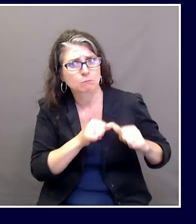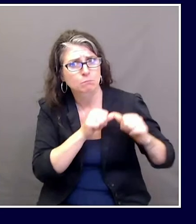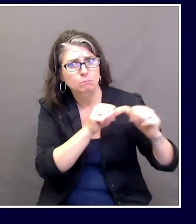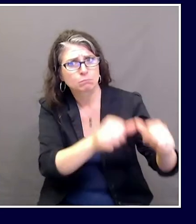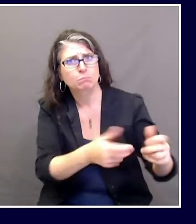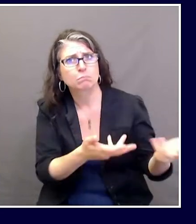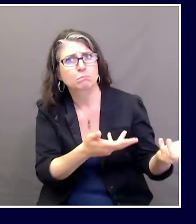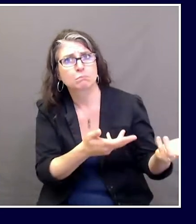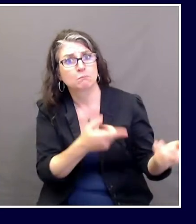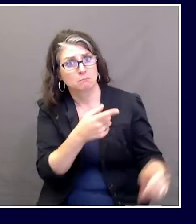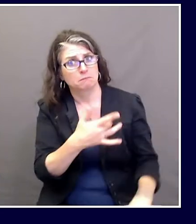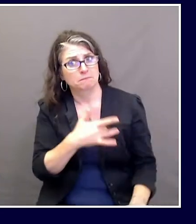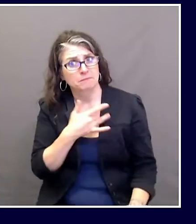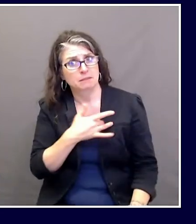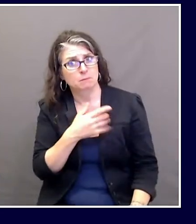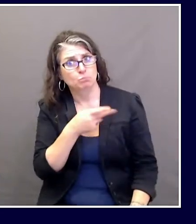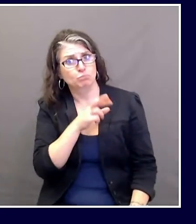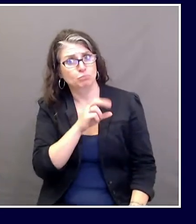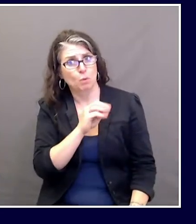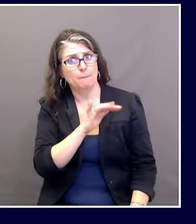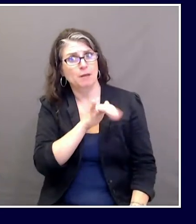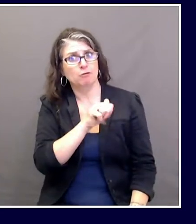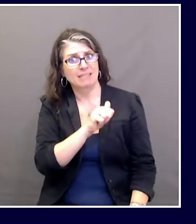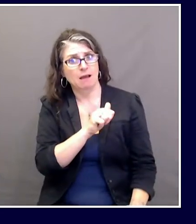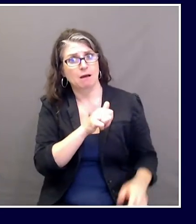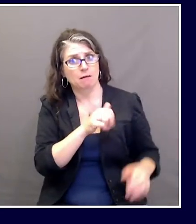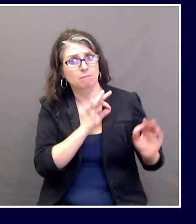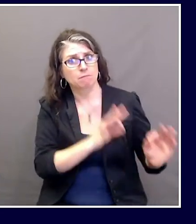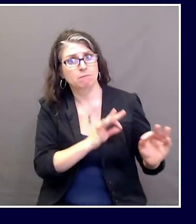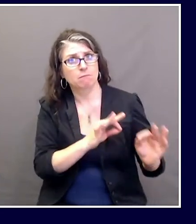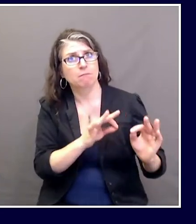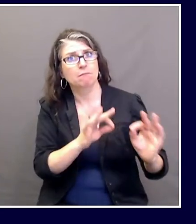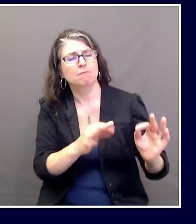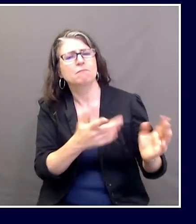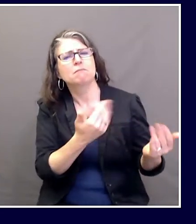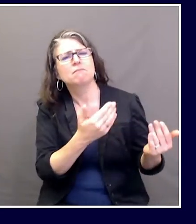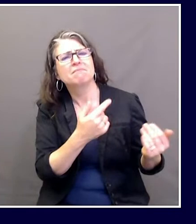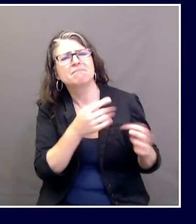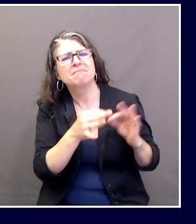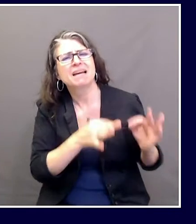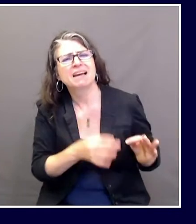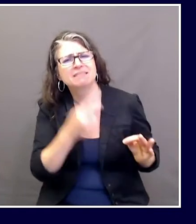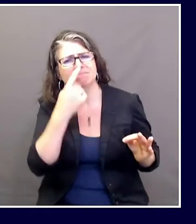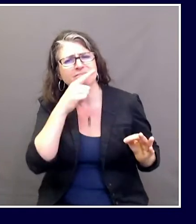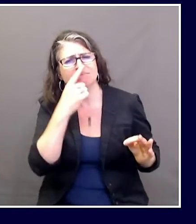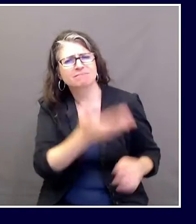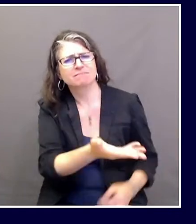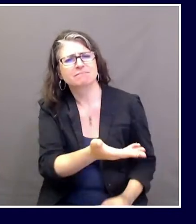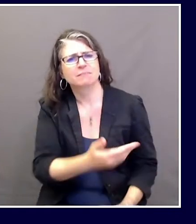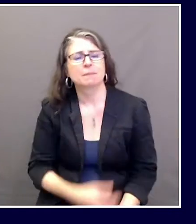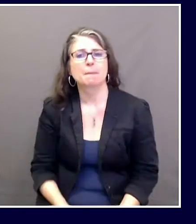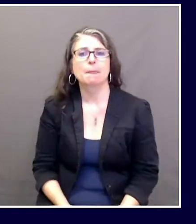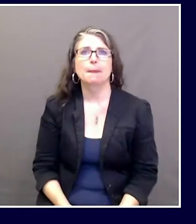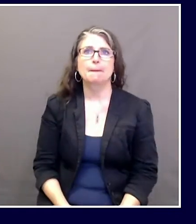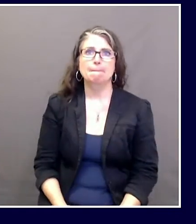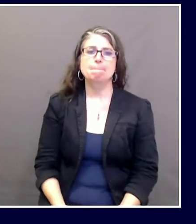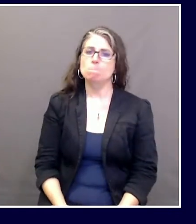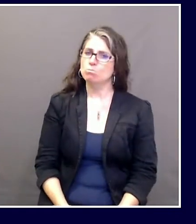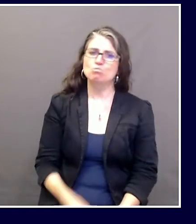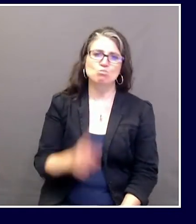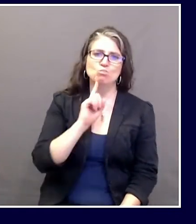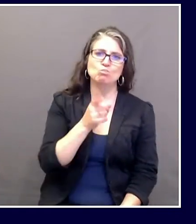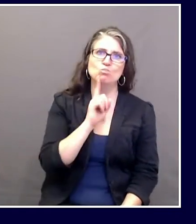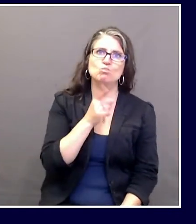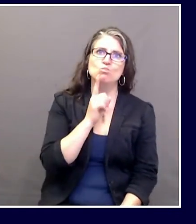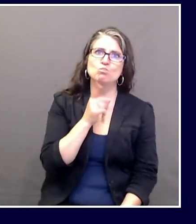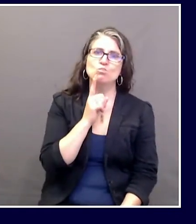far? I'm hoping you can give me a little more detail on what's going on there. Yep, we're taking a look at it. And I'll